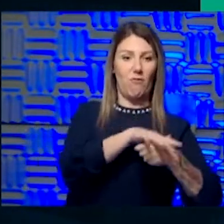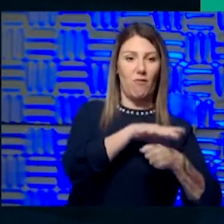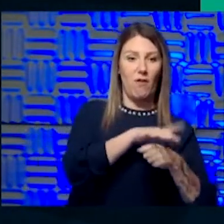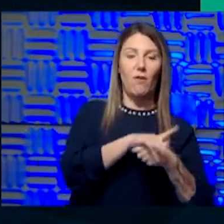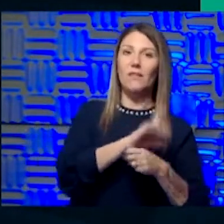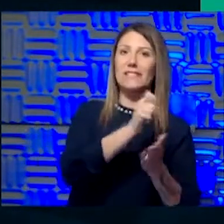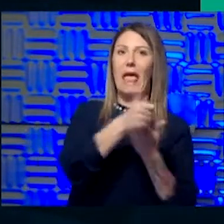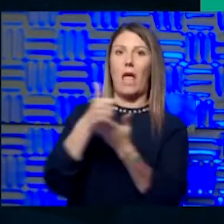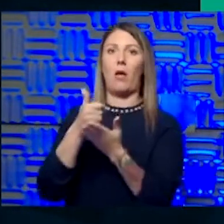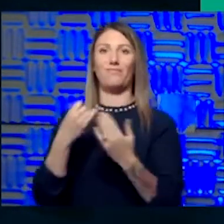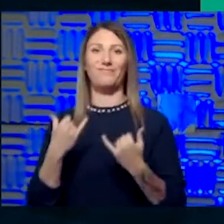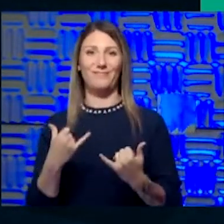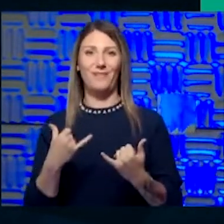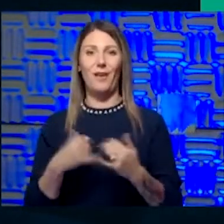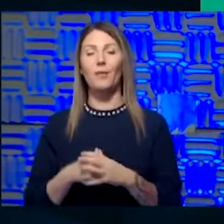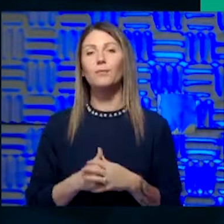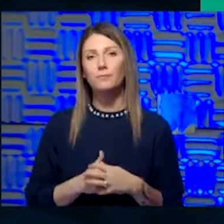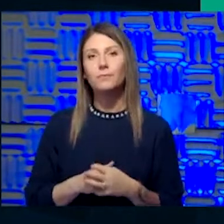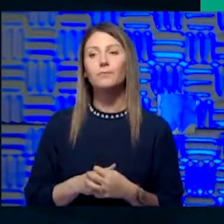bit.